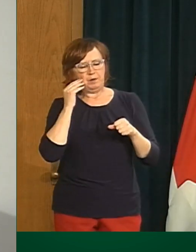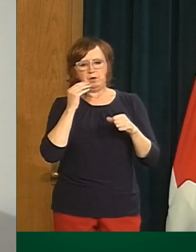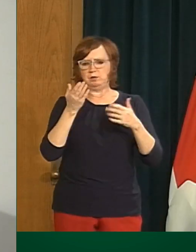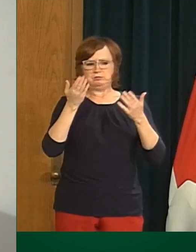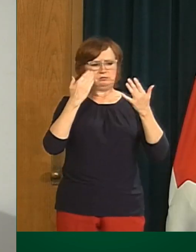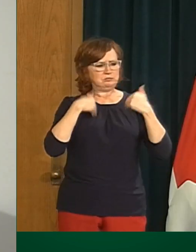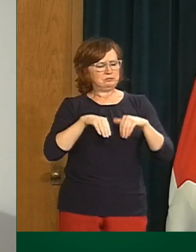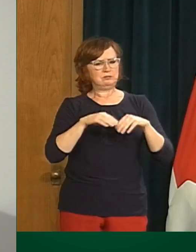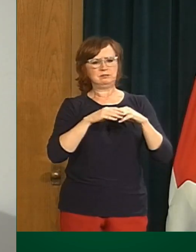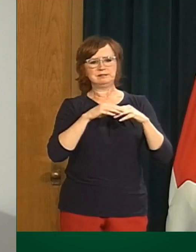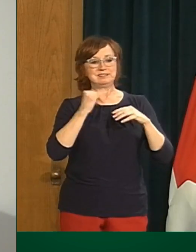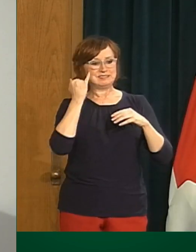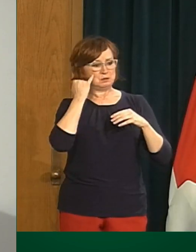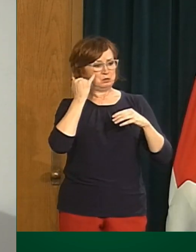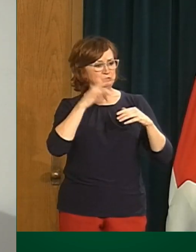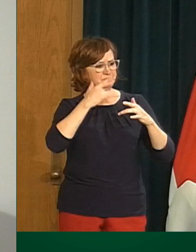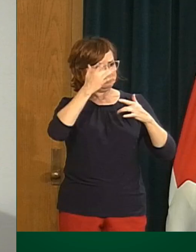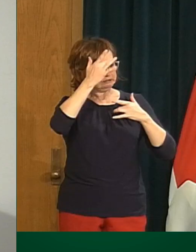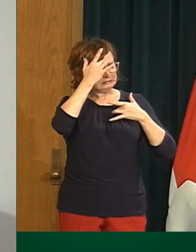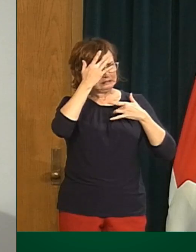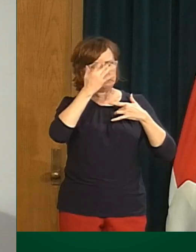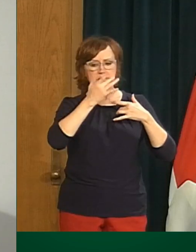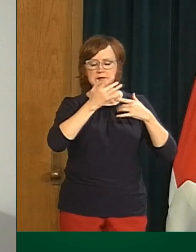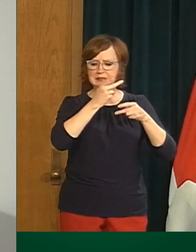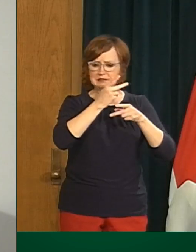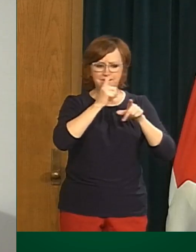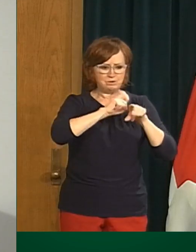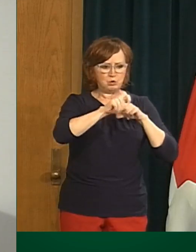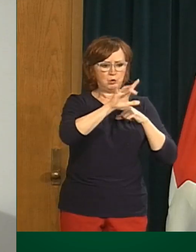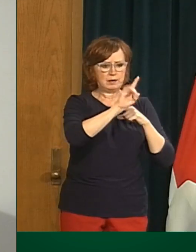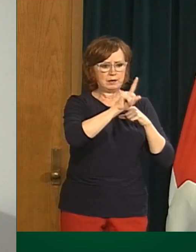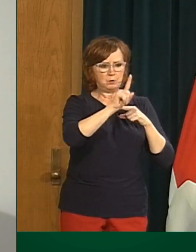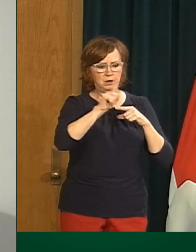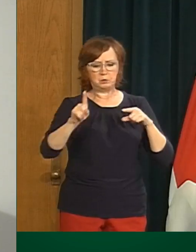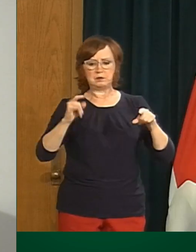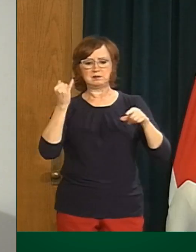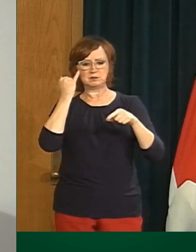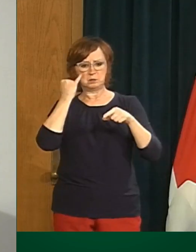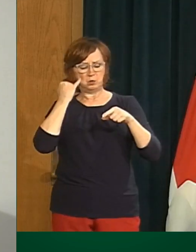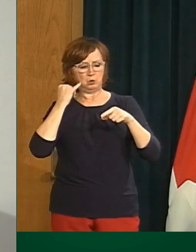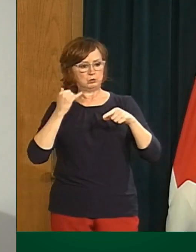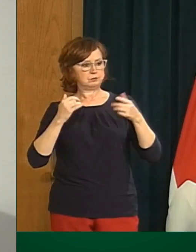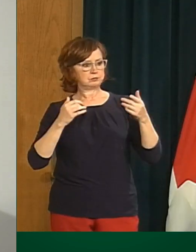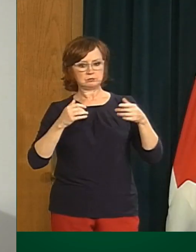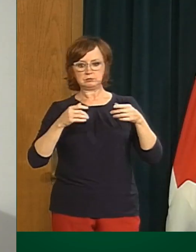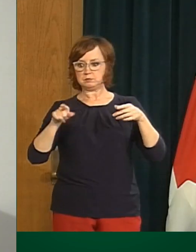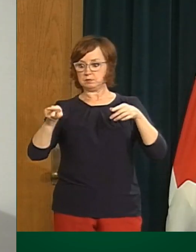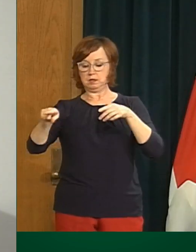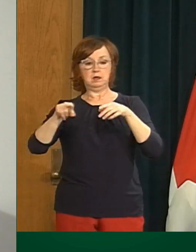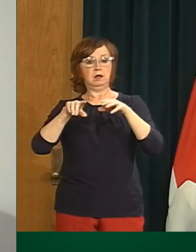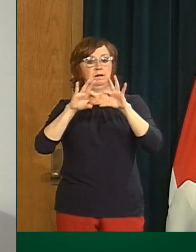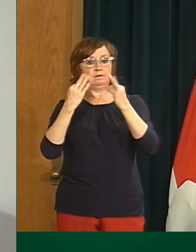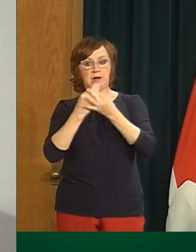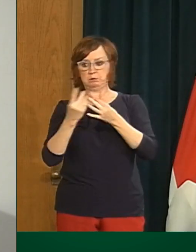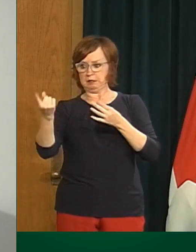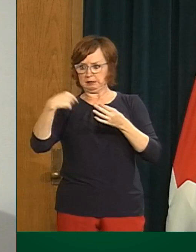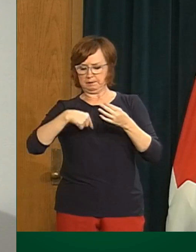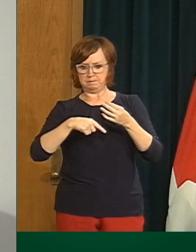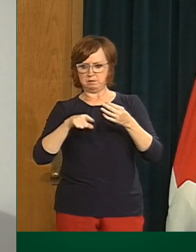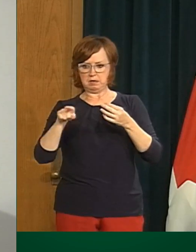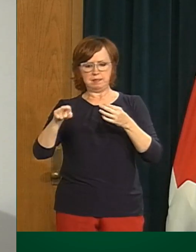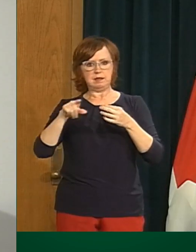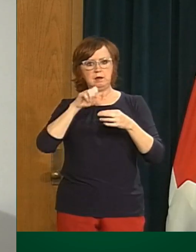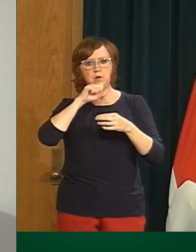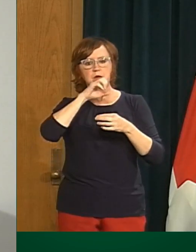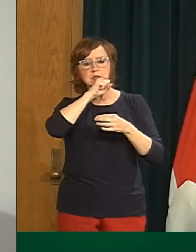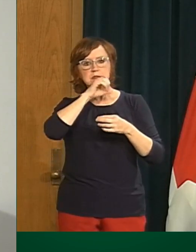cough or a runny nose or a sore throat, and do call Healthline and get tested, because that helps us to identify cases and clusters and